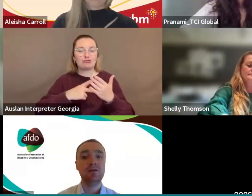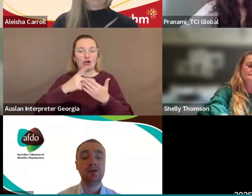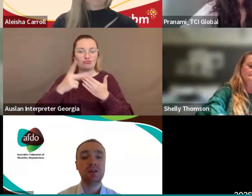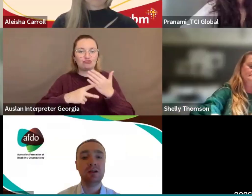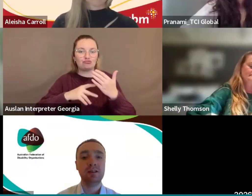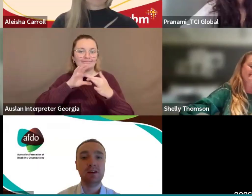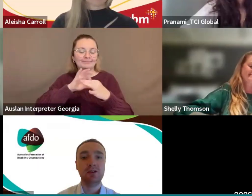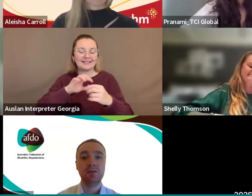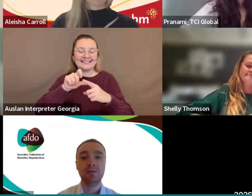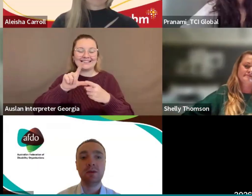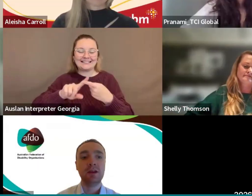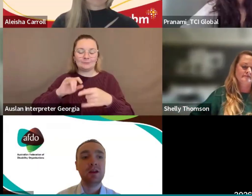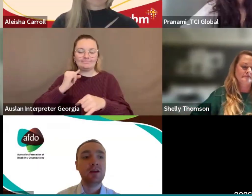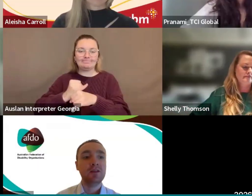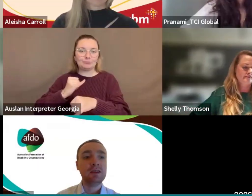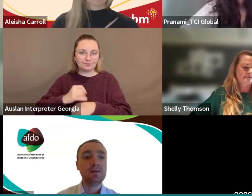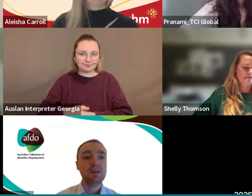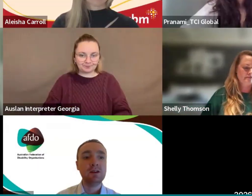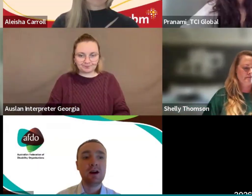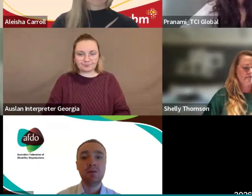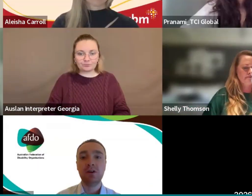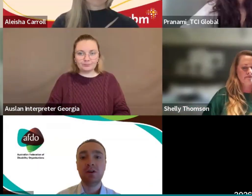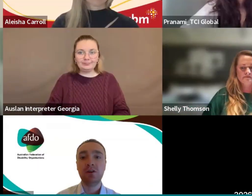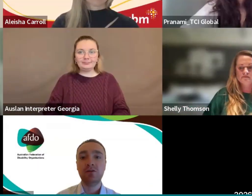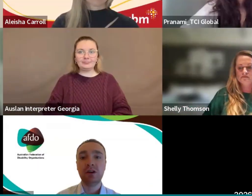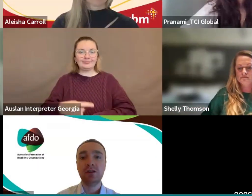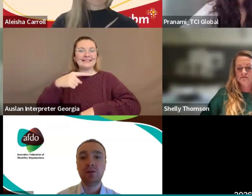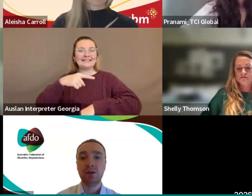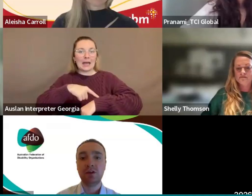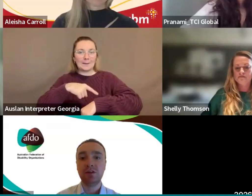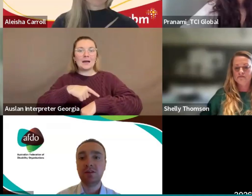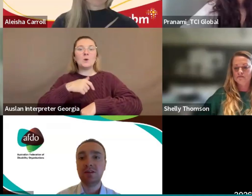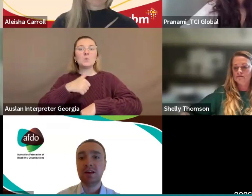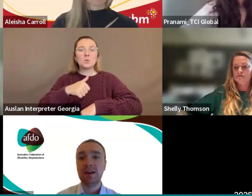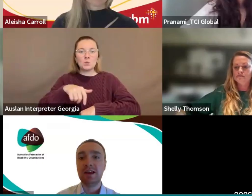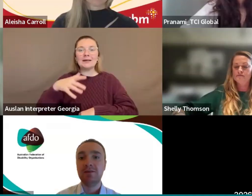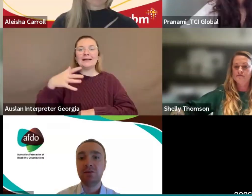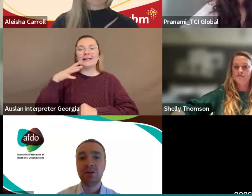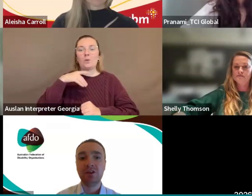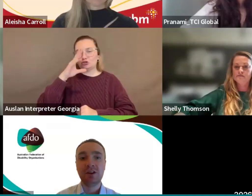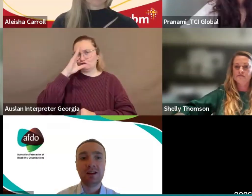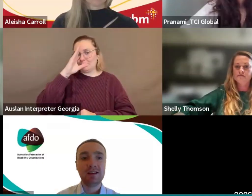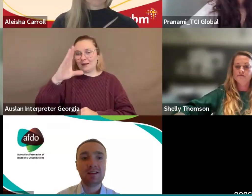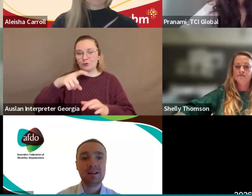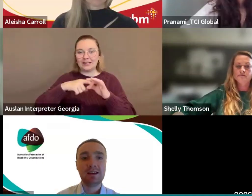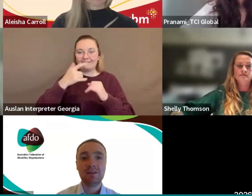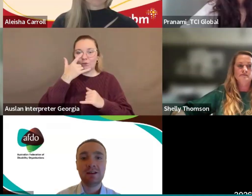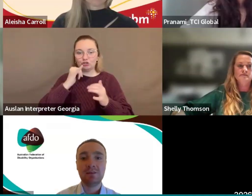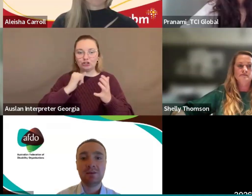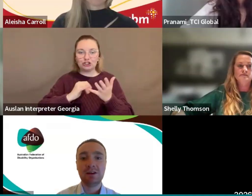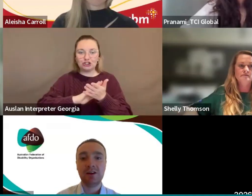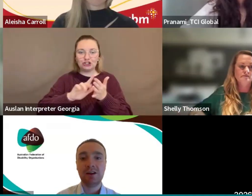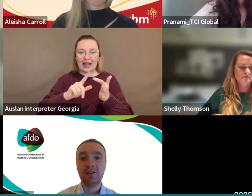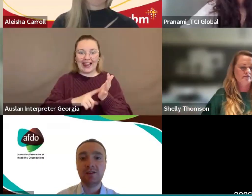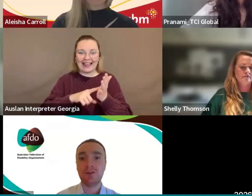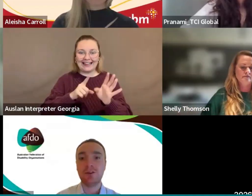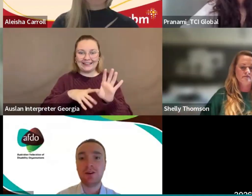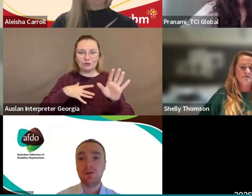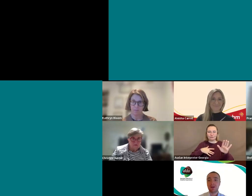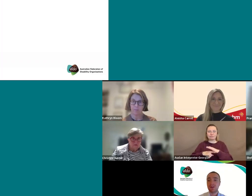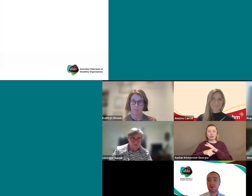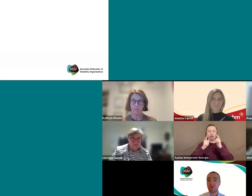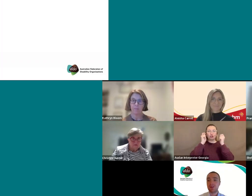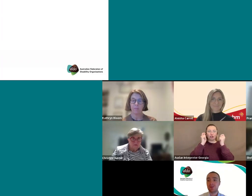to deinstitutionalisation. So given the time, we're going to go straight to questions. And unfortunately, Shelley has to leave a little bit early.